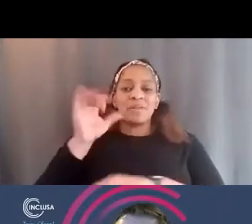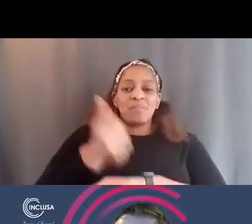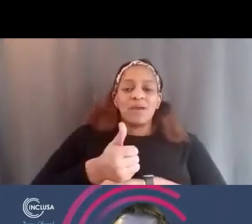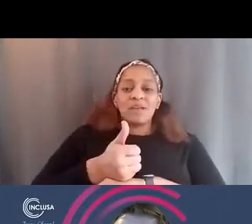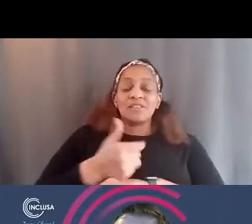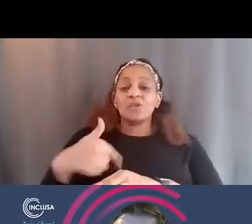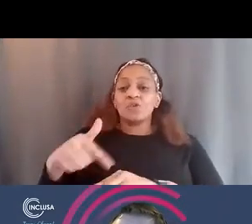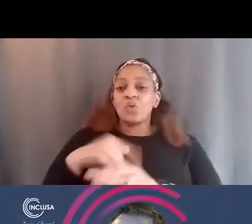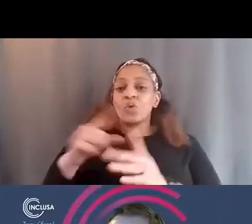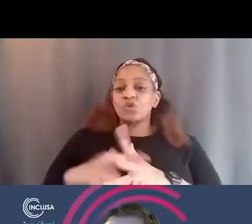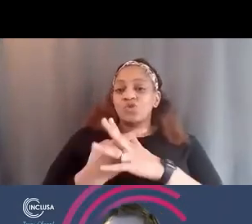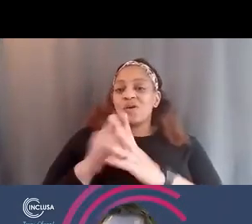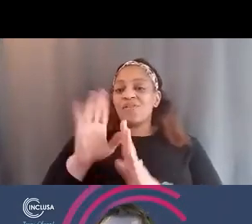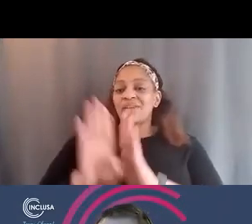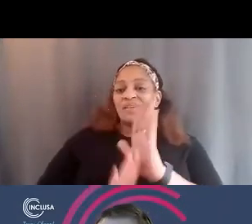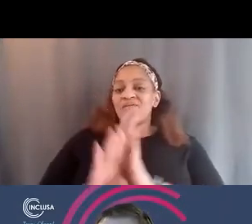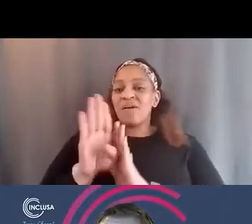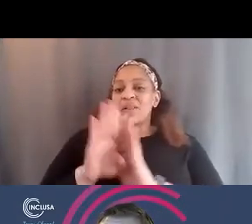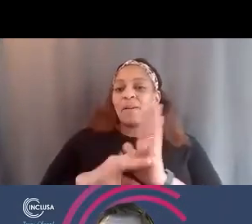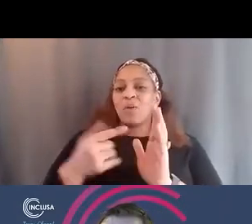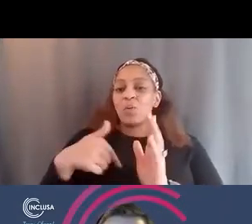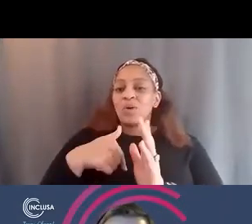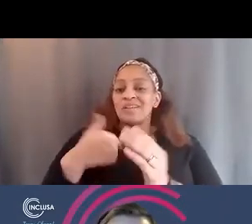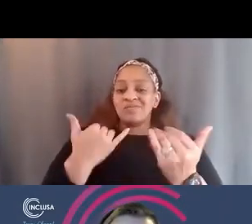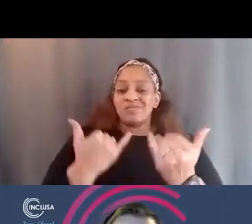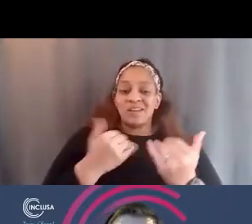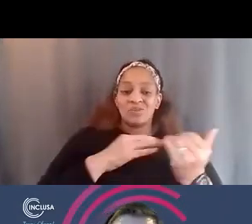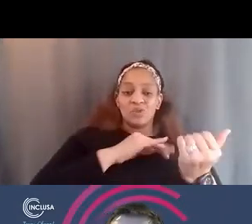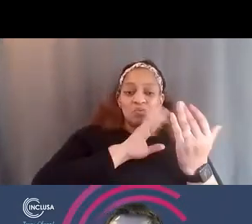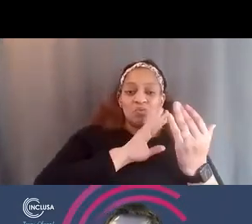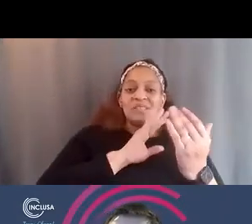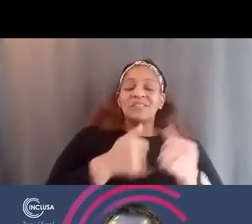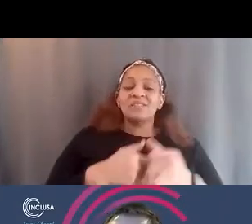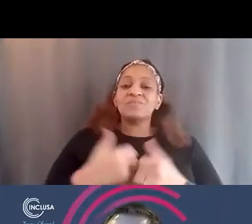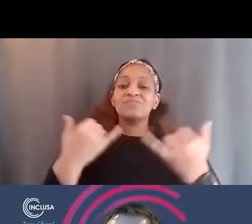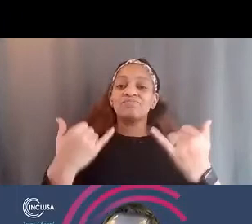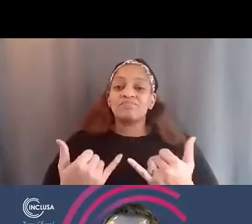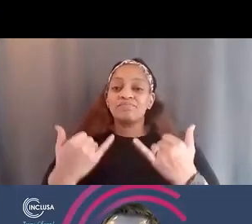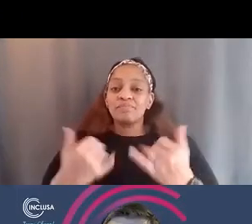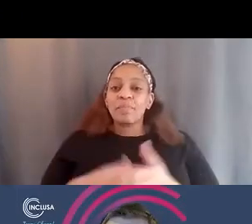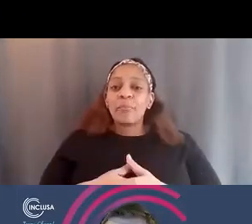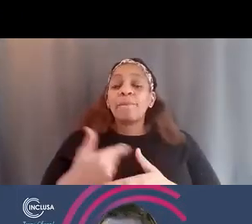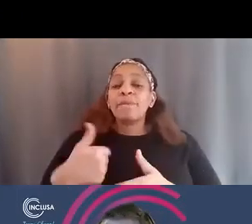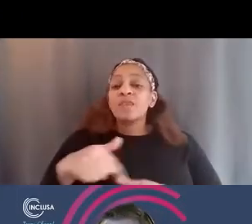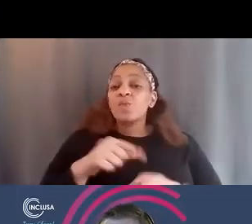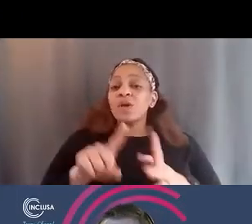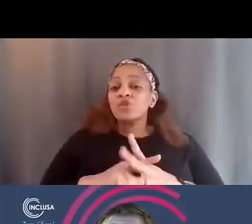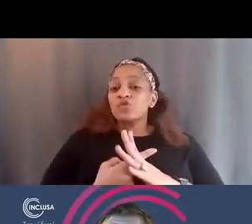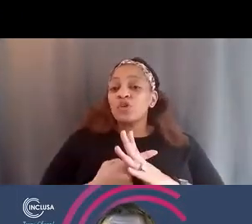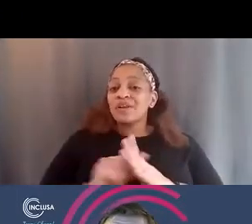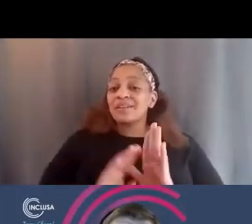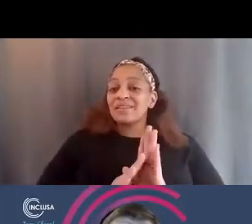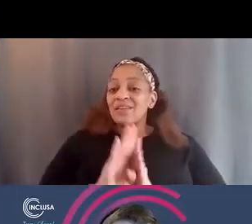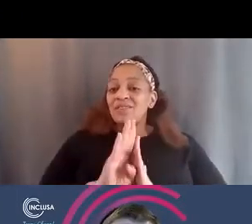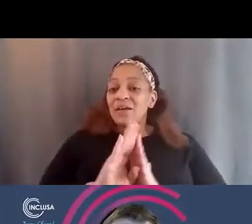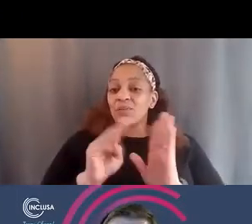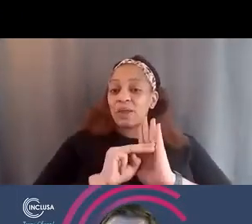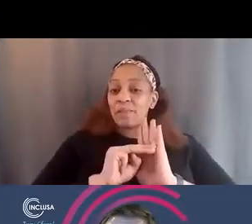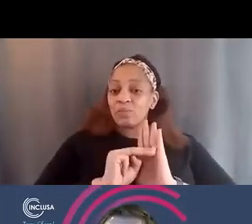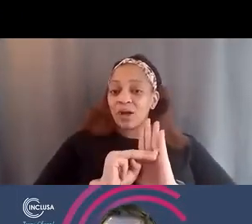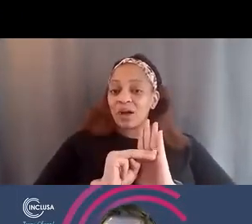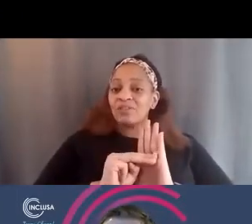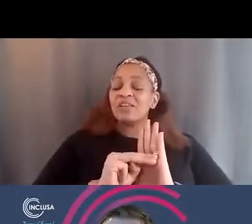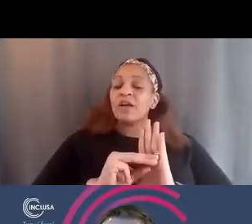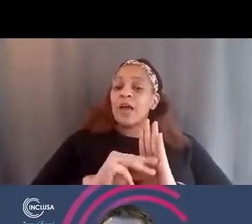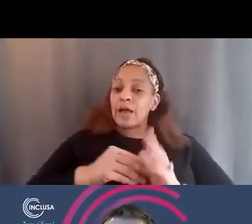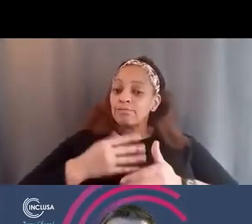the development to present. So when we developed the model and as we've rolled it out,